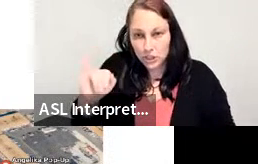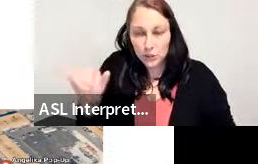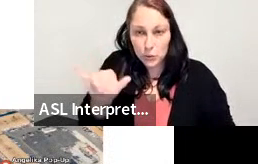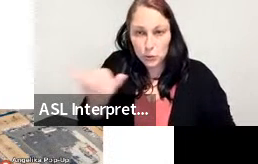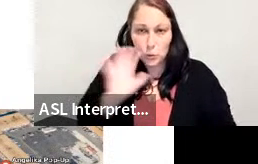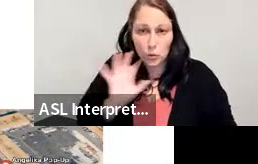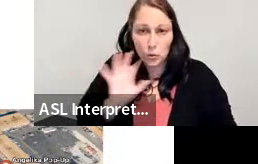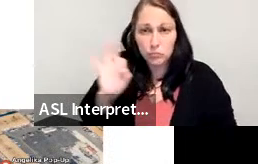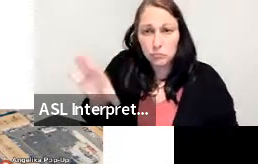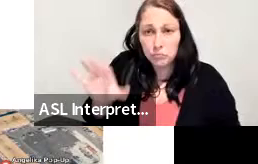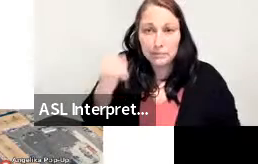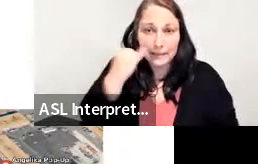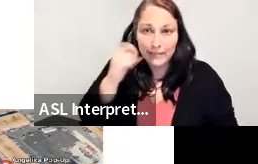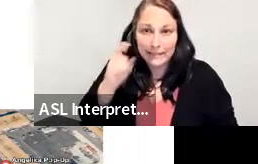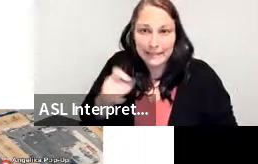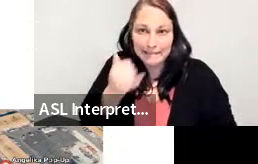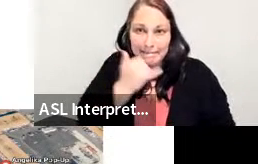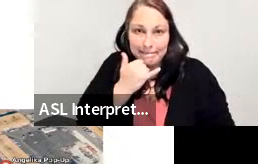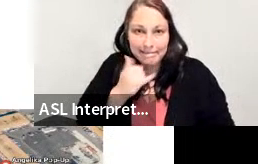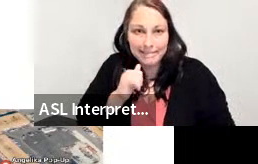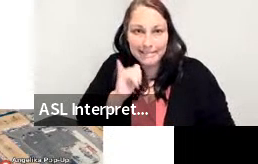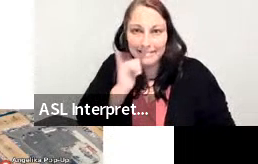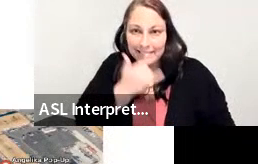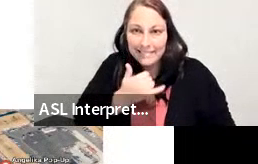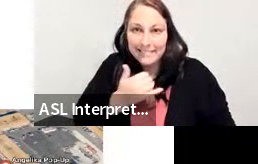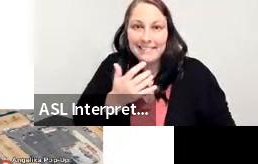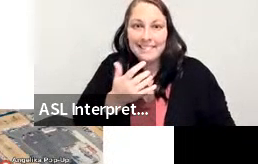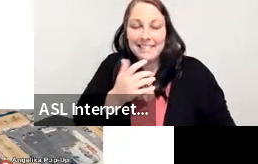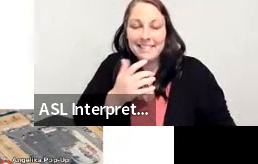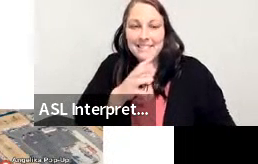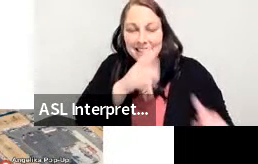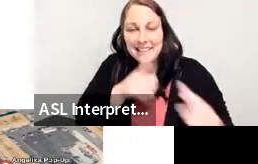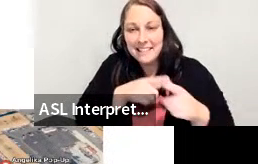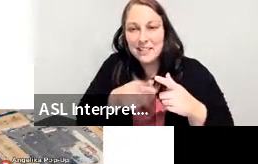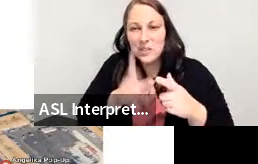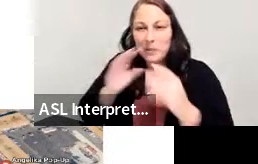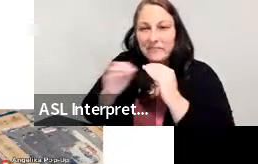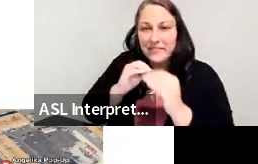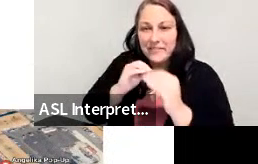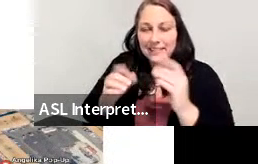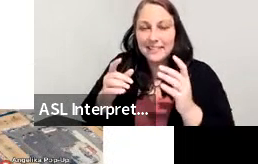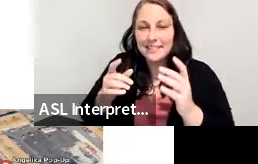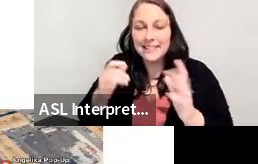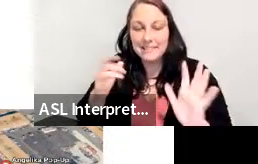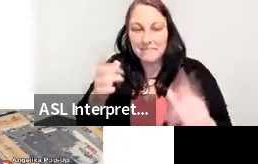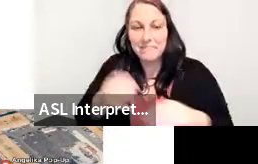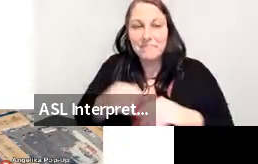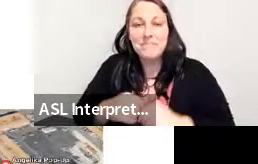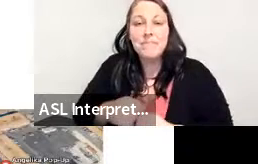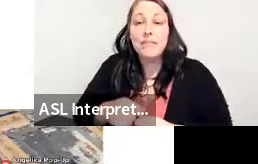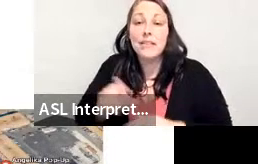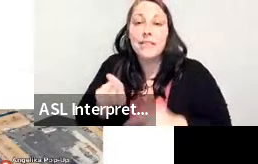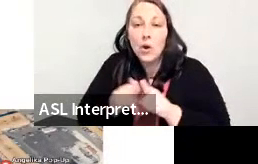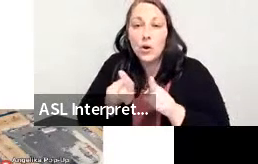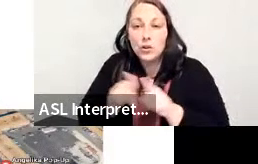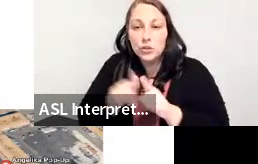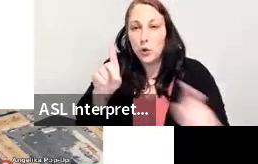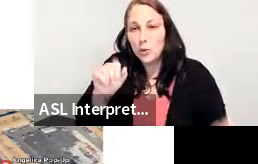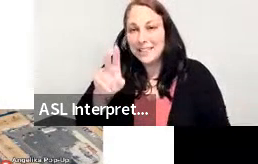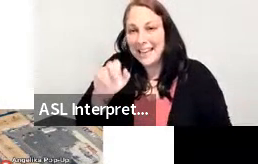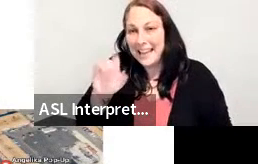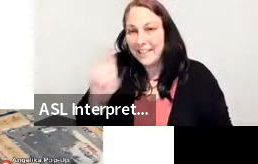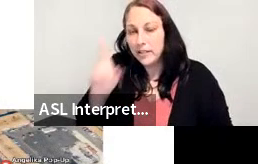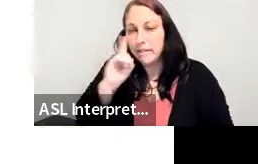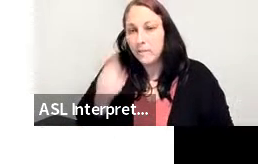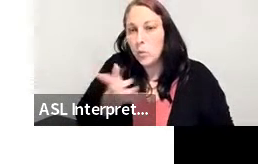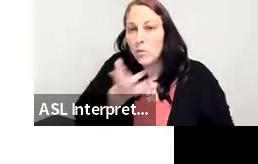she needs to correct me. And I also have David. David is here, who will also speak to the landscape component of the project.